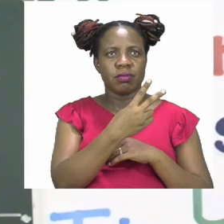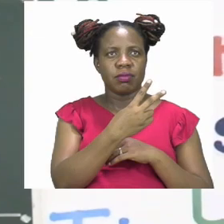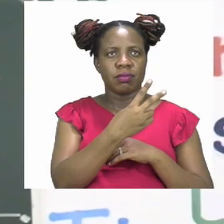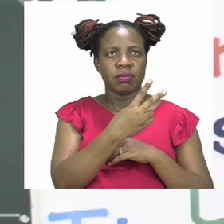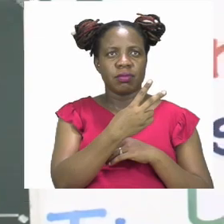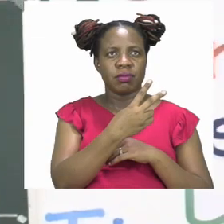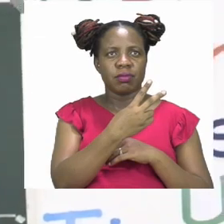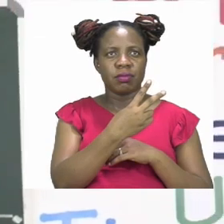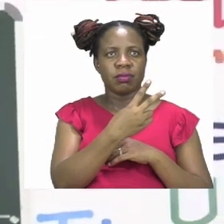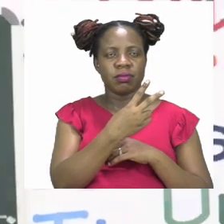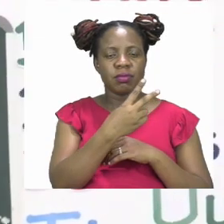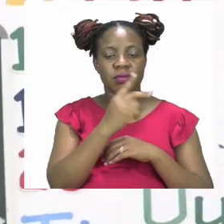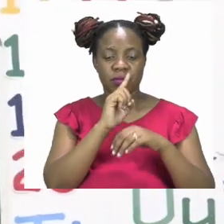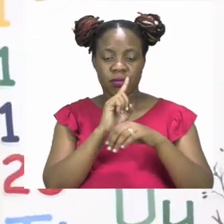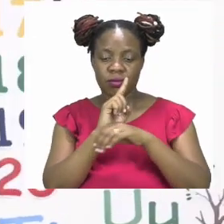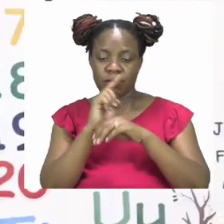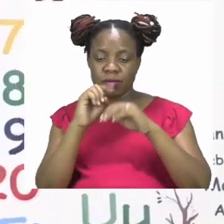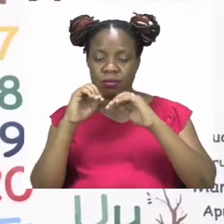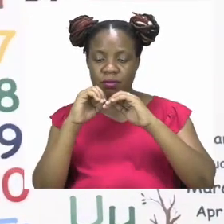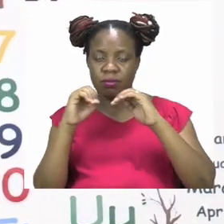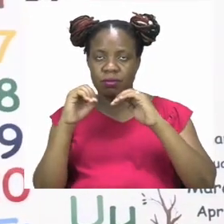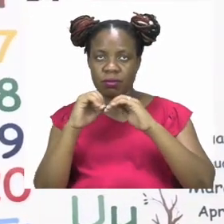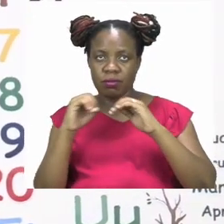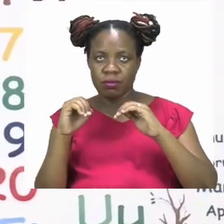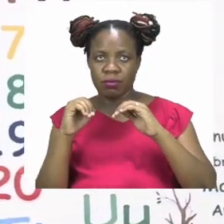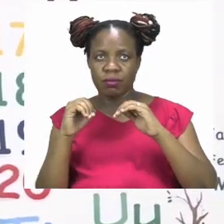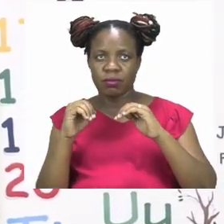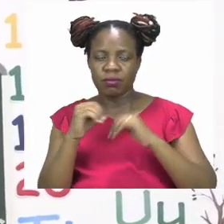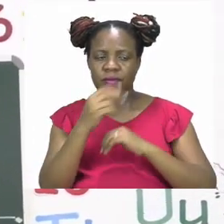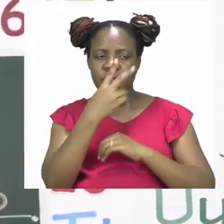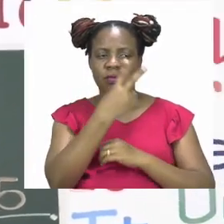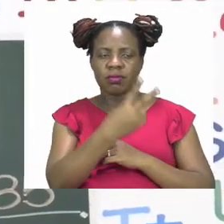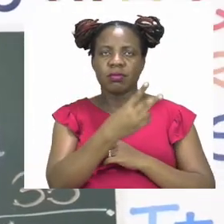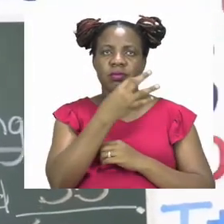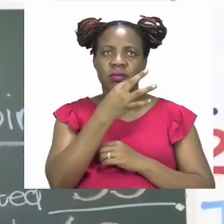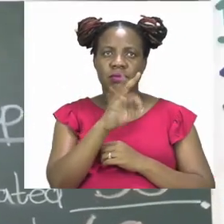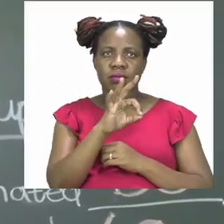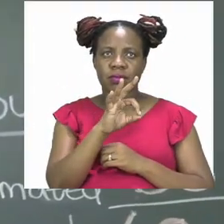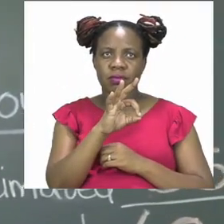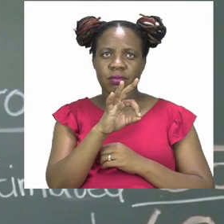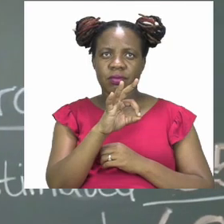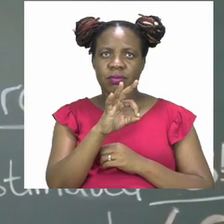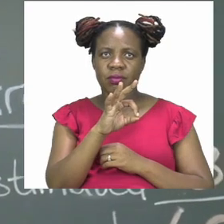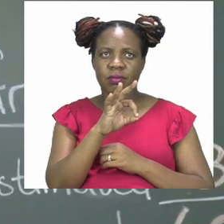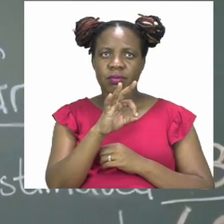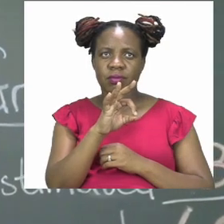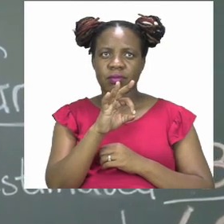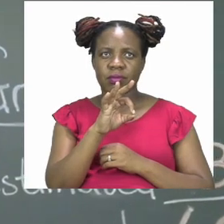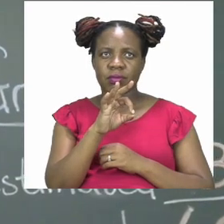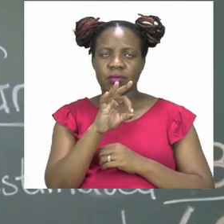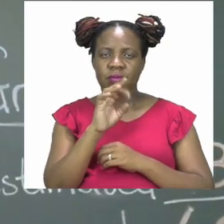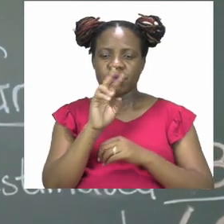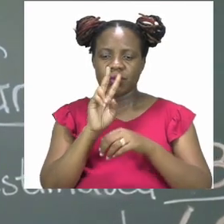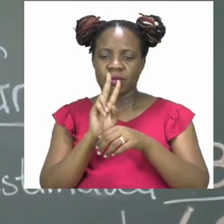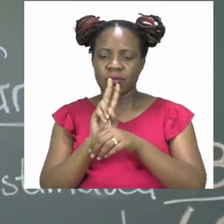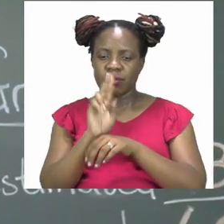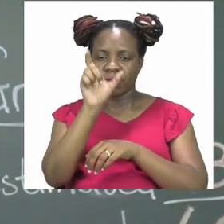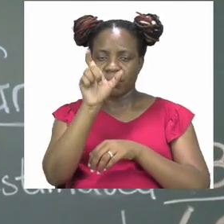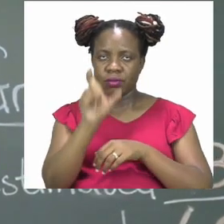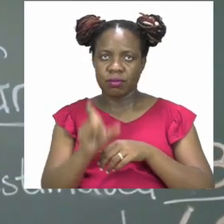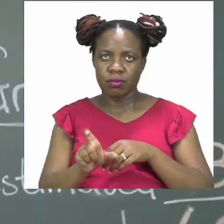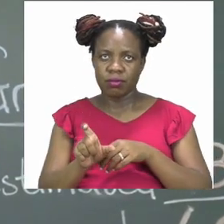first break it down. If we have 29, then we need to break it up in tens